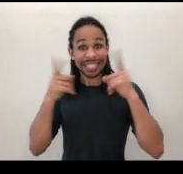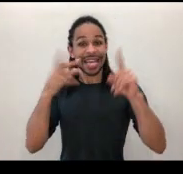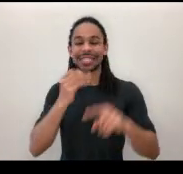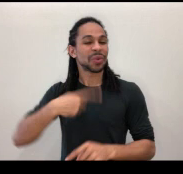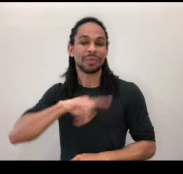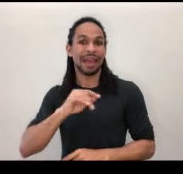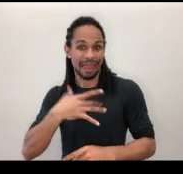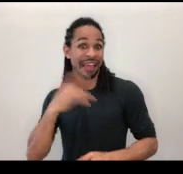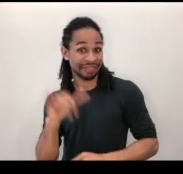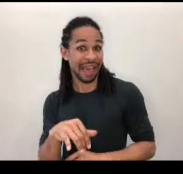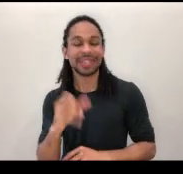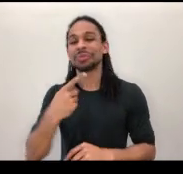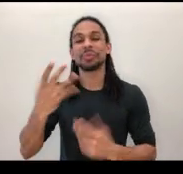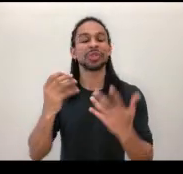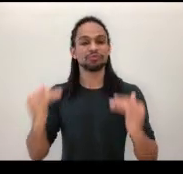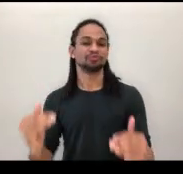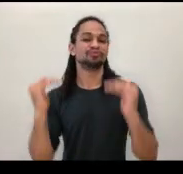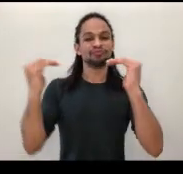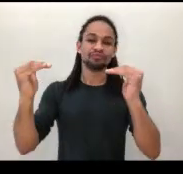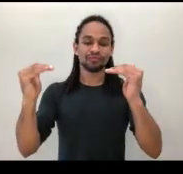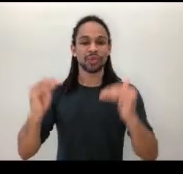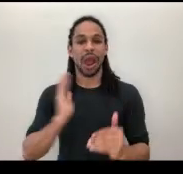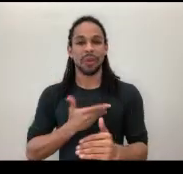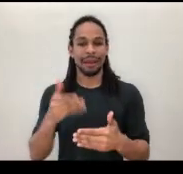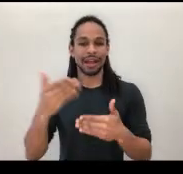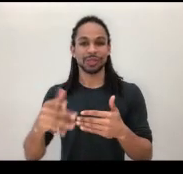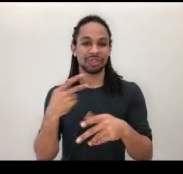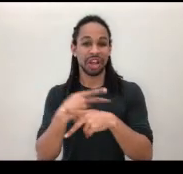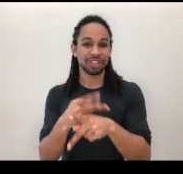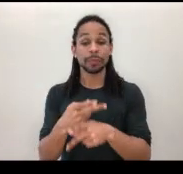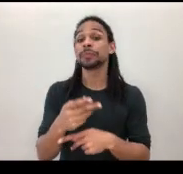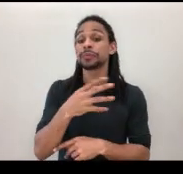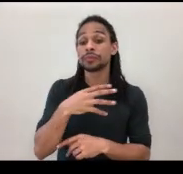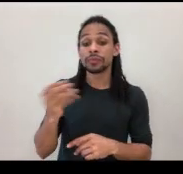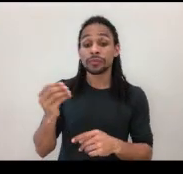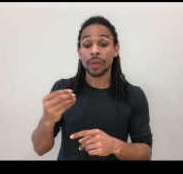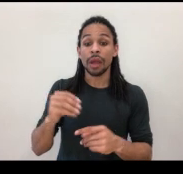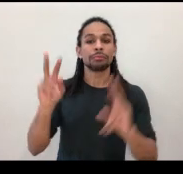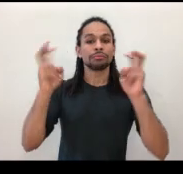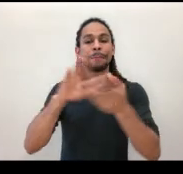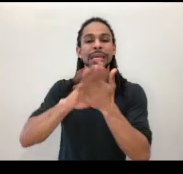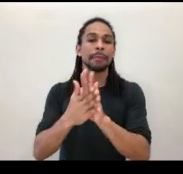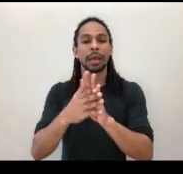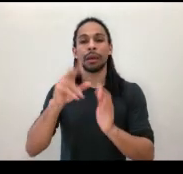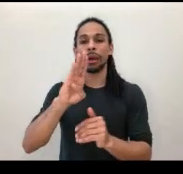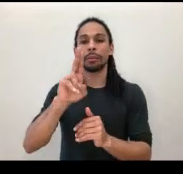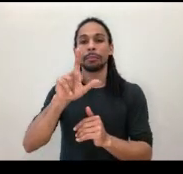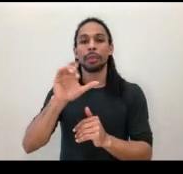go big with our next production and really step it up. And I wouldn't describe, I mean, becoming bulletproof